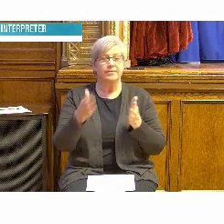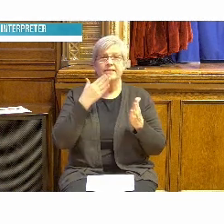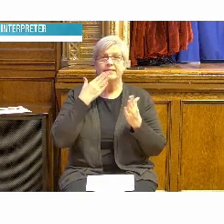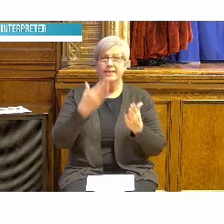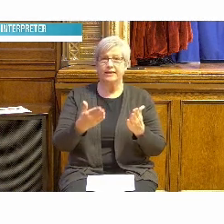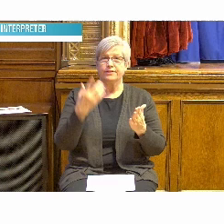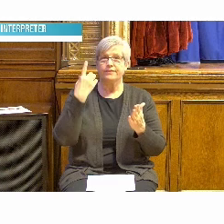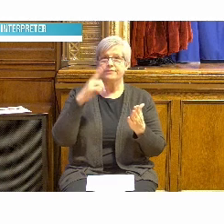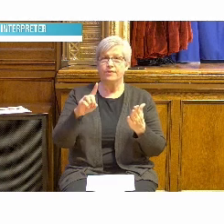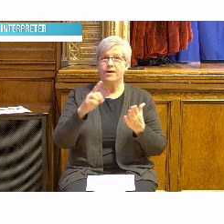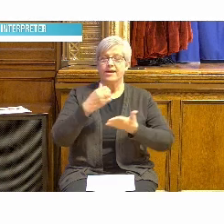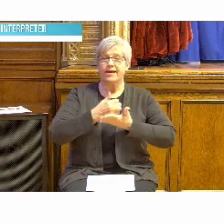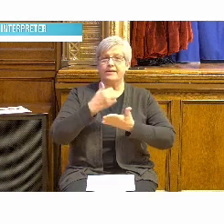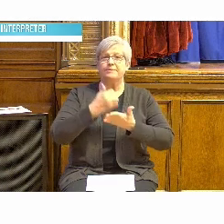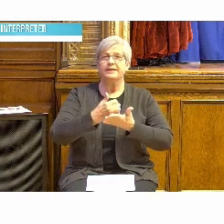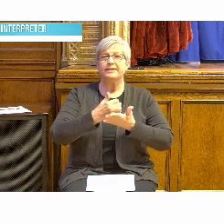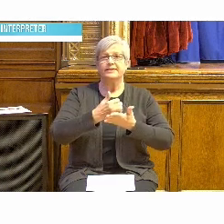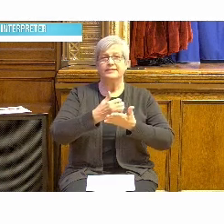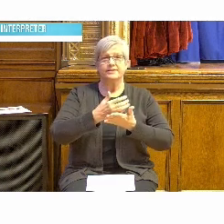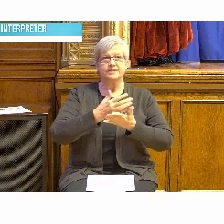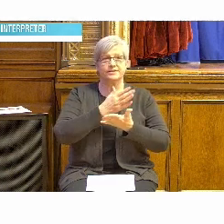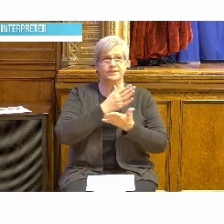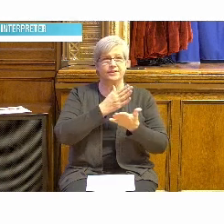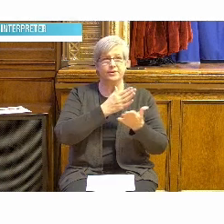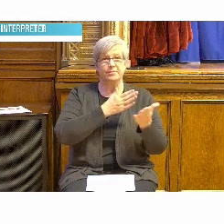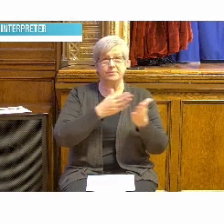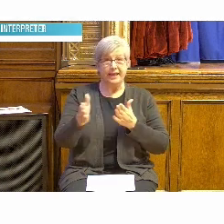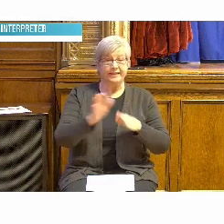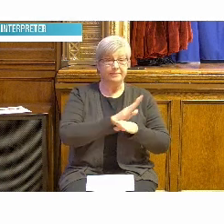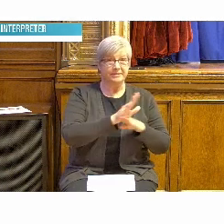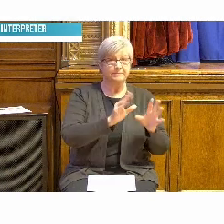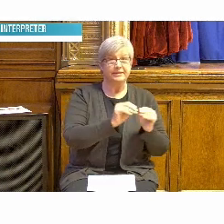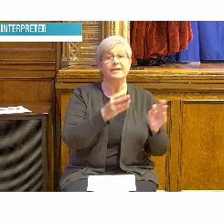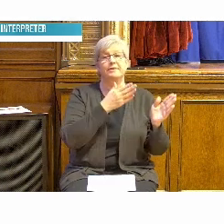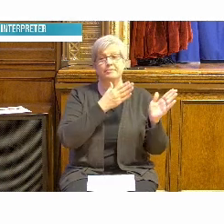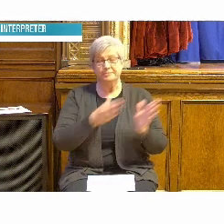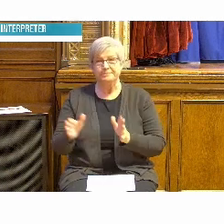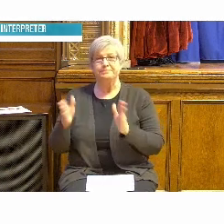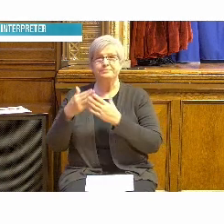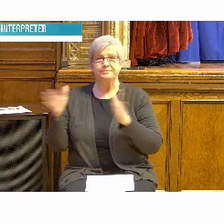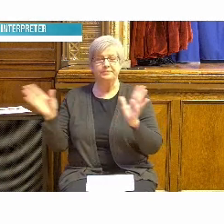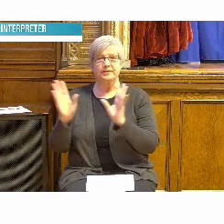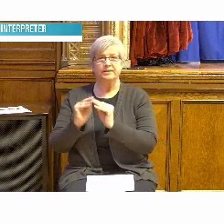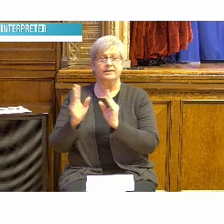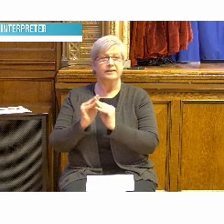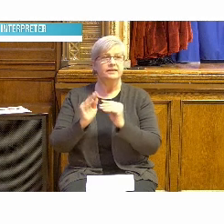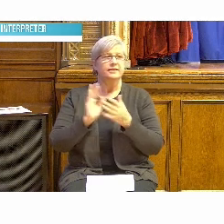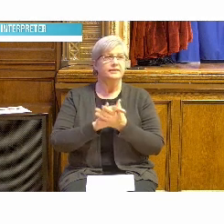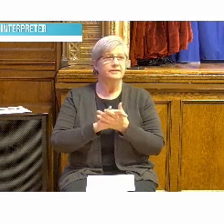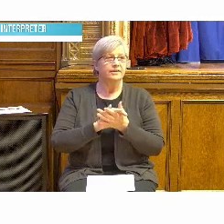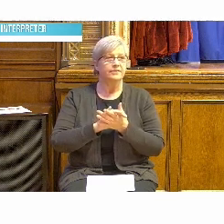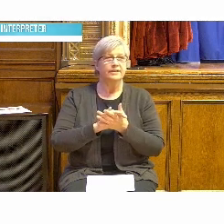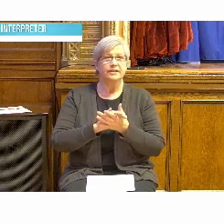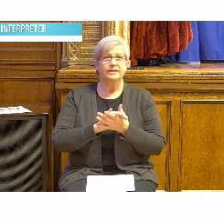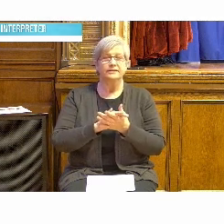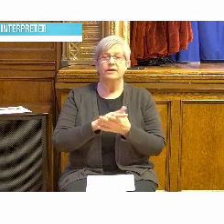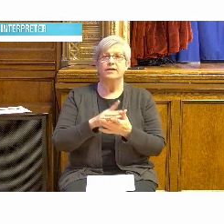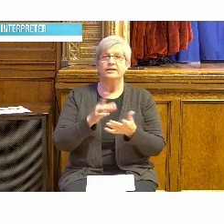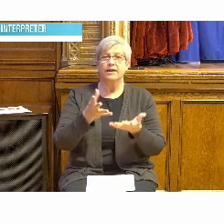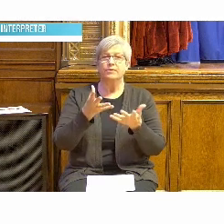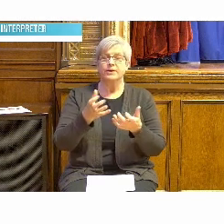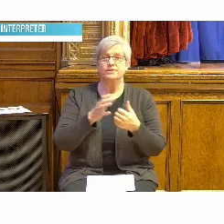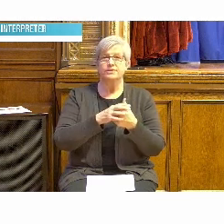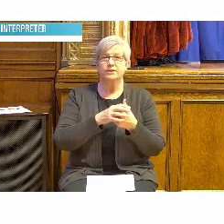you for helping to plan the public hearing. I also want to make sure that we